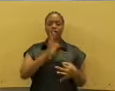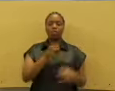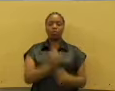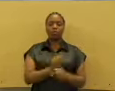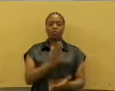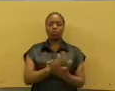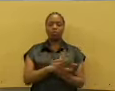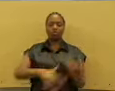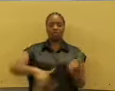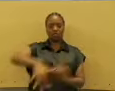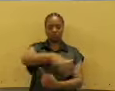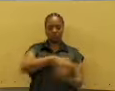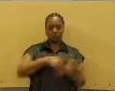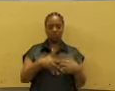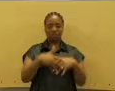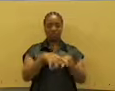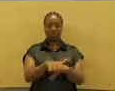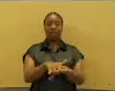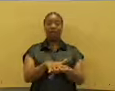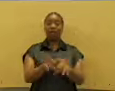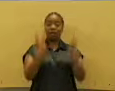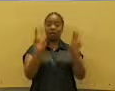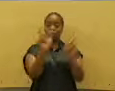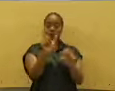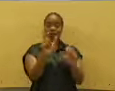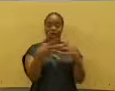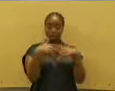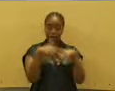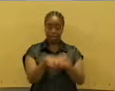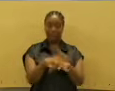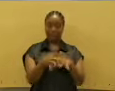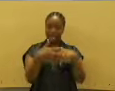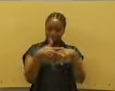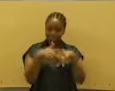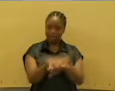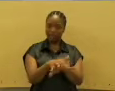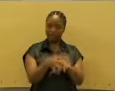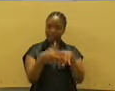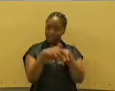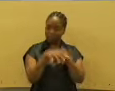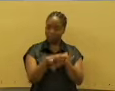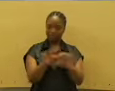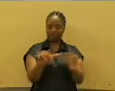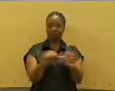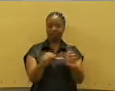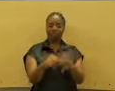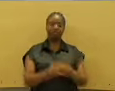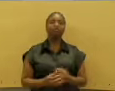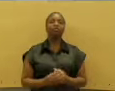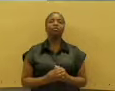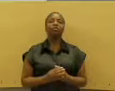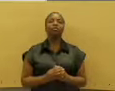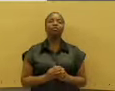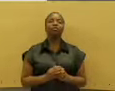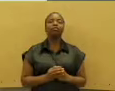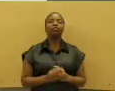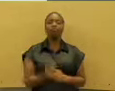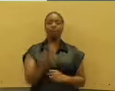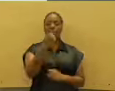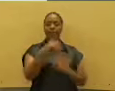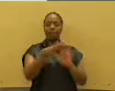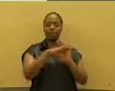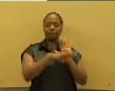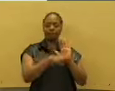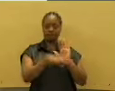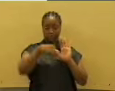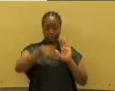more inclusive. Keep repeating the word inclusive, it's very important. Right. And then I'm just going to bring your attention to one particular policy instrument at